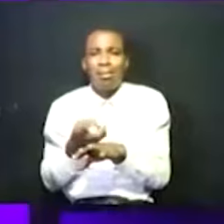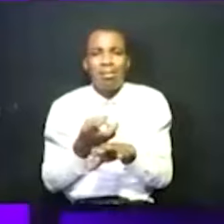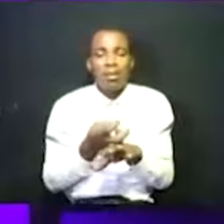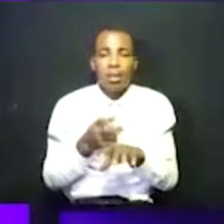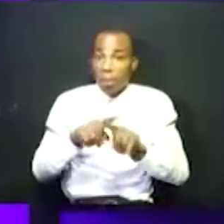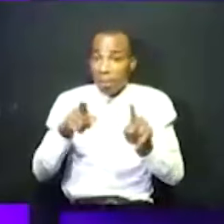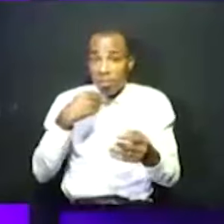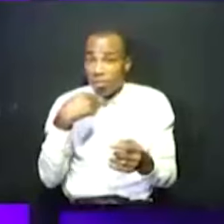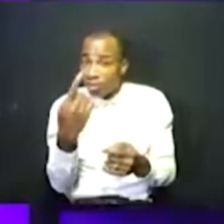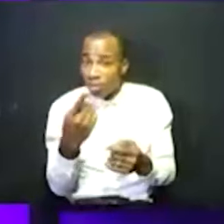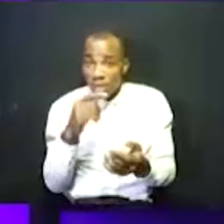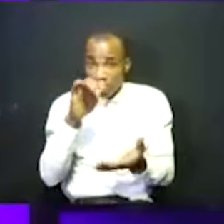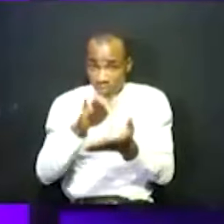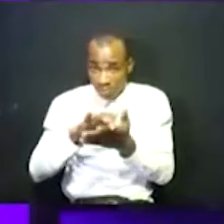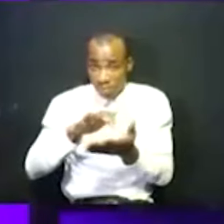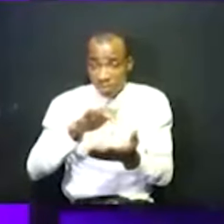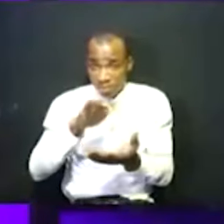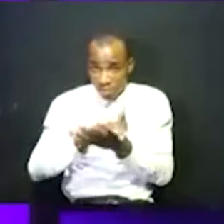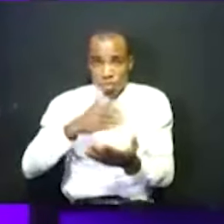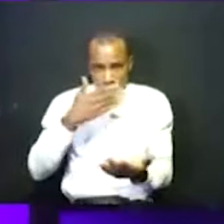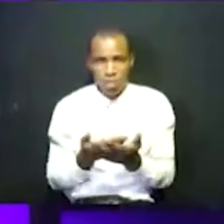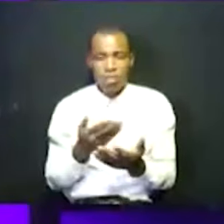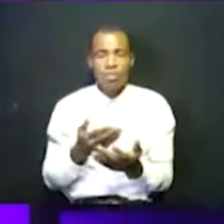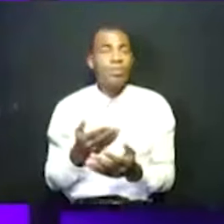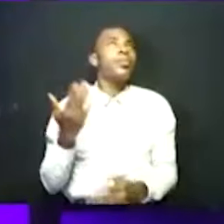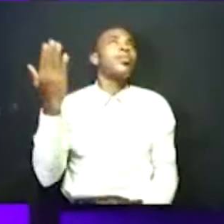was listening to this brother who was preaching at a